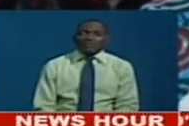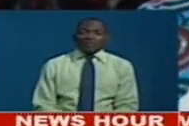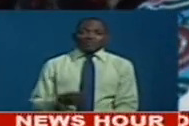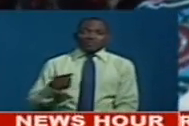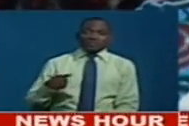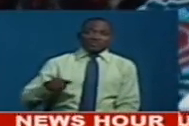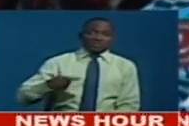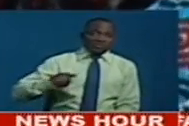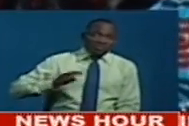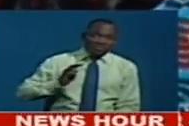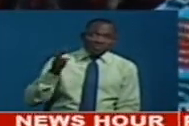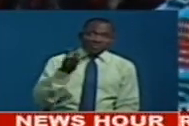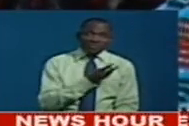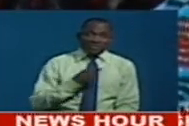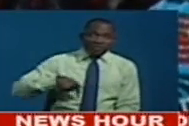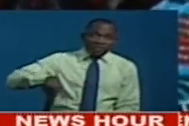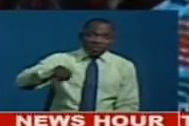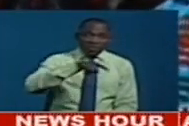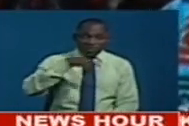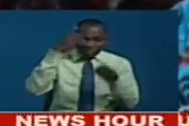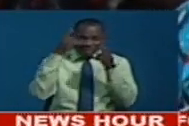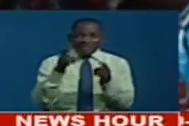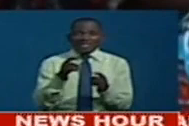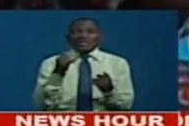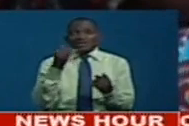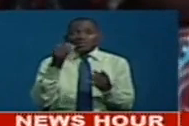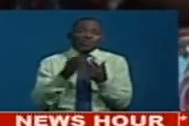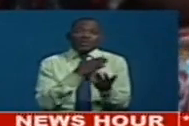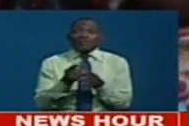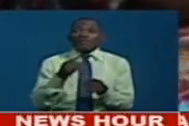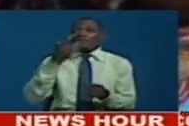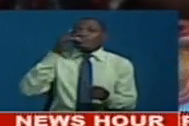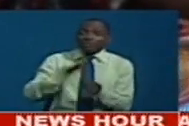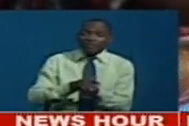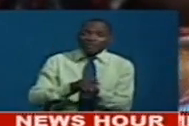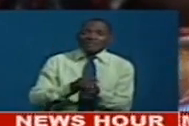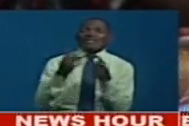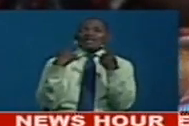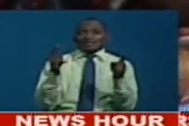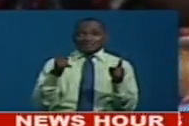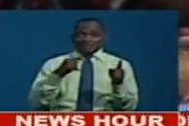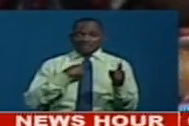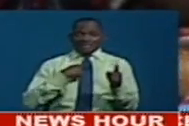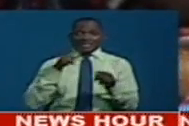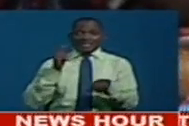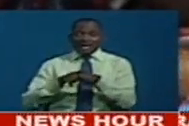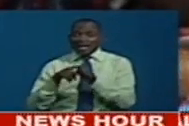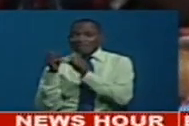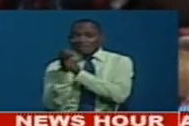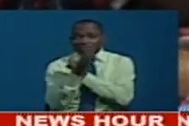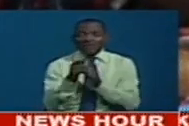are determined to realize all the commitments that we made to the people of Ghana